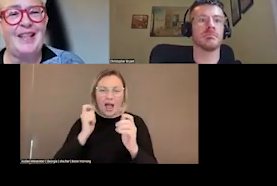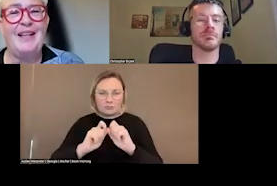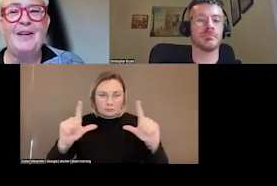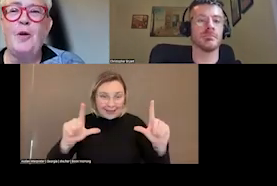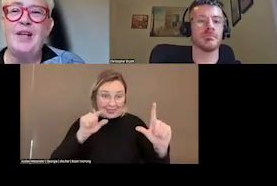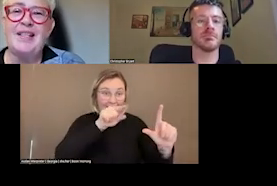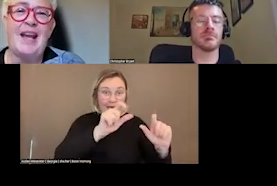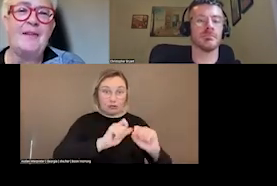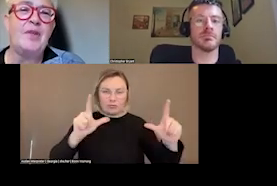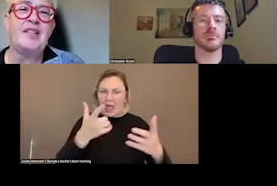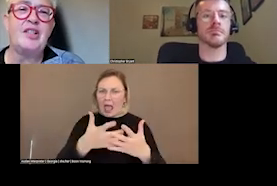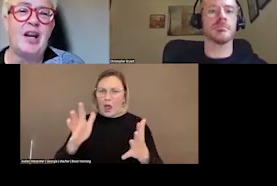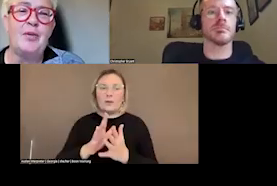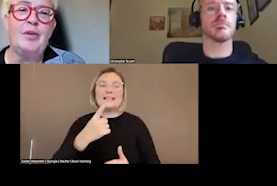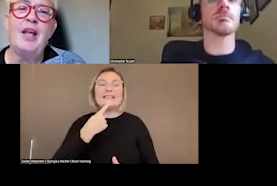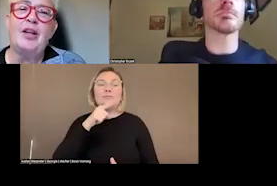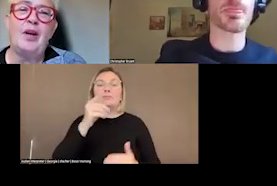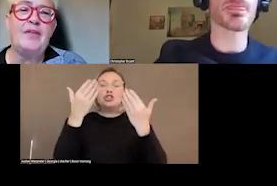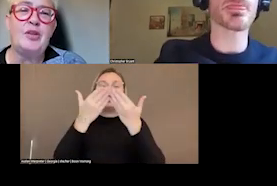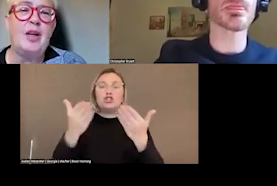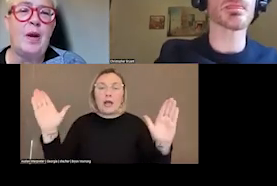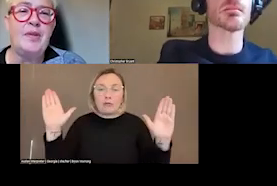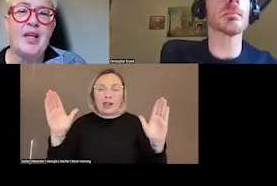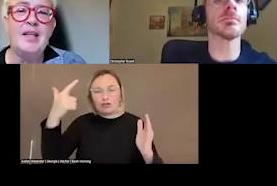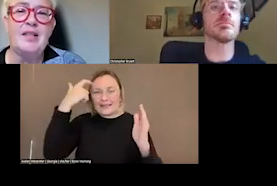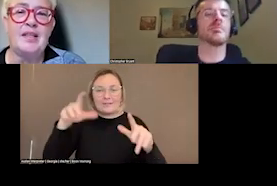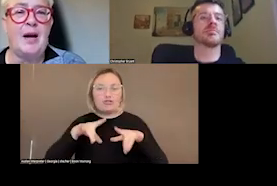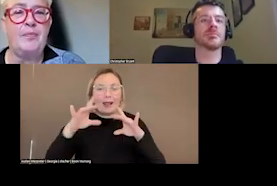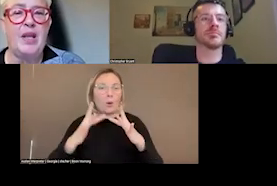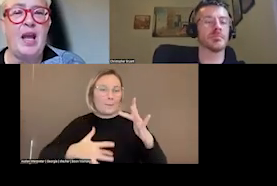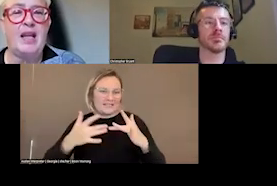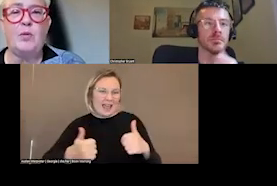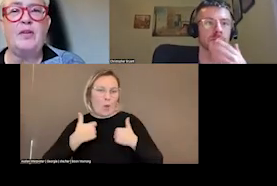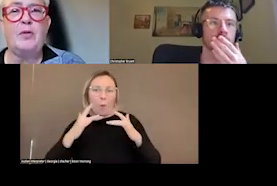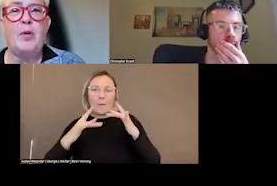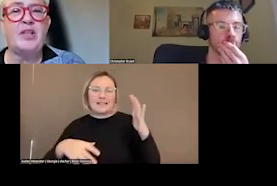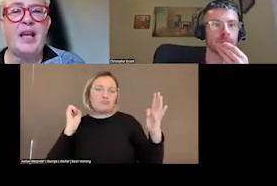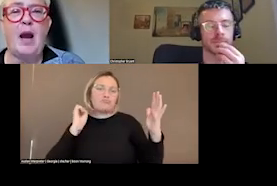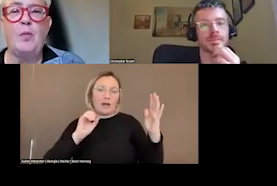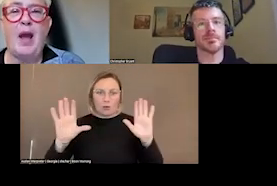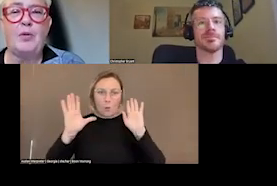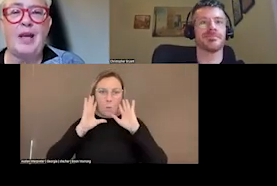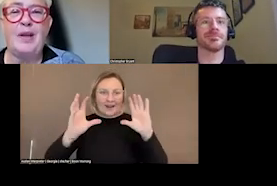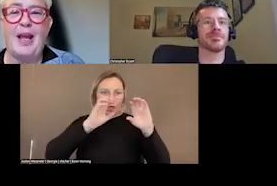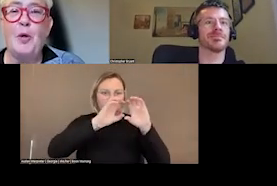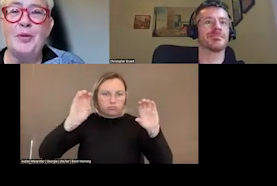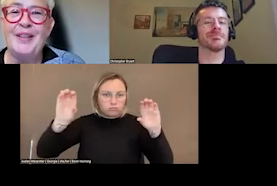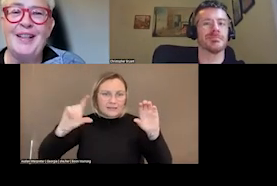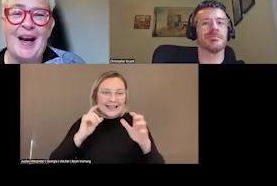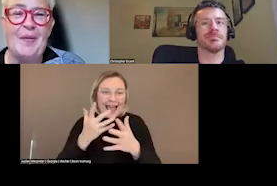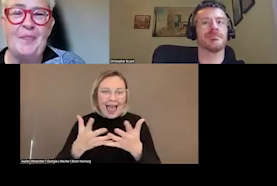can see, we're just saying there's the general Creative Australia website. It has a wonderful box saying how can we